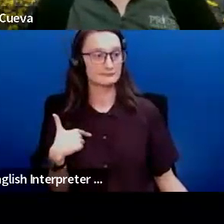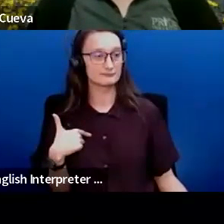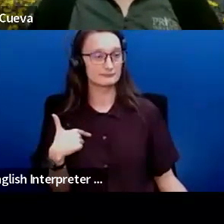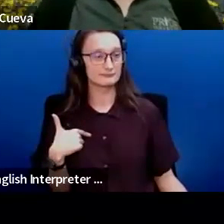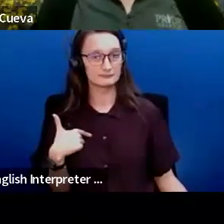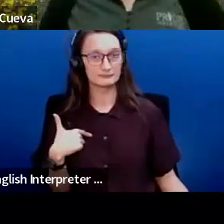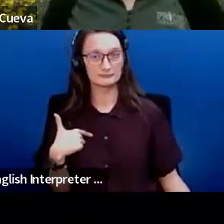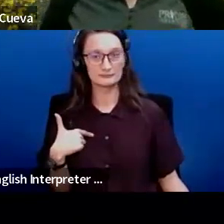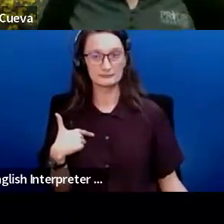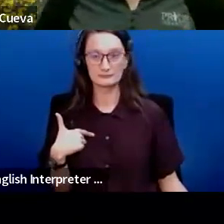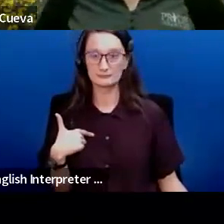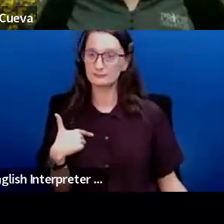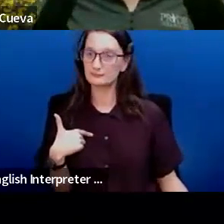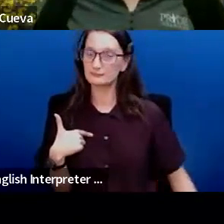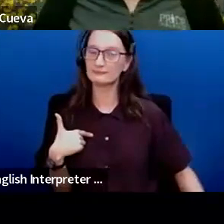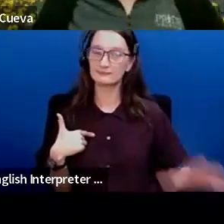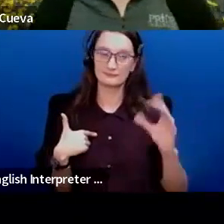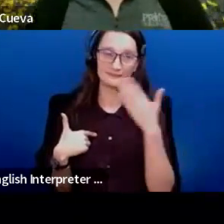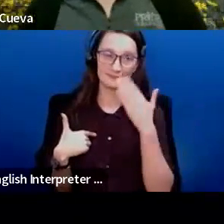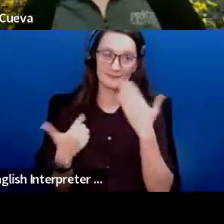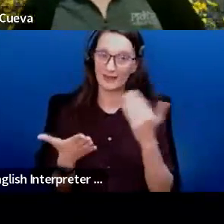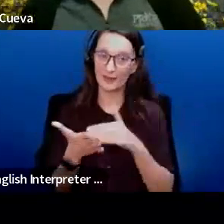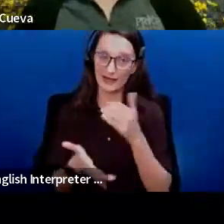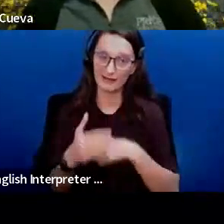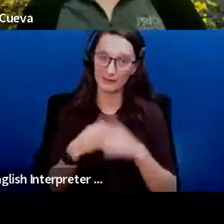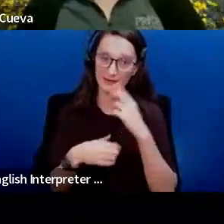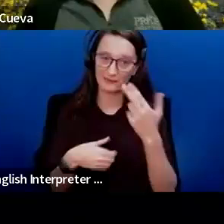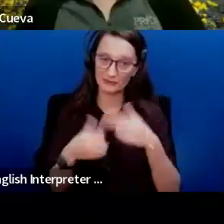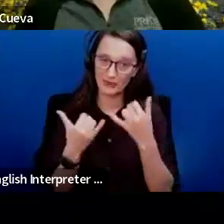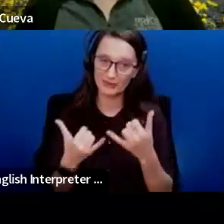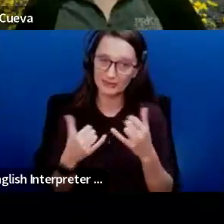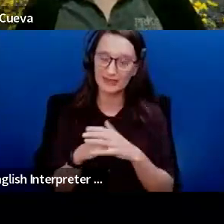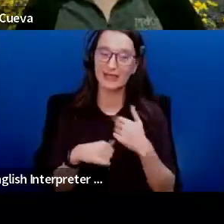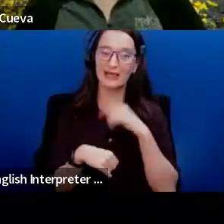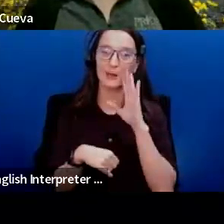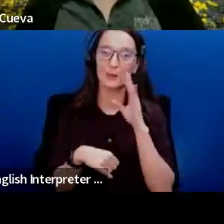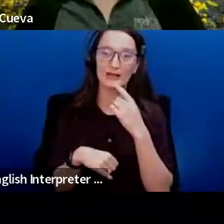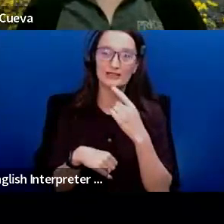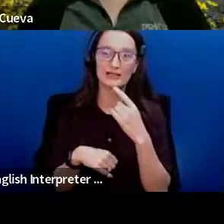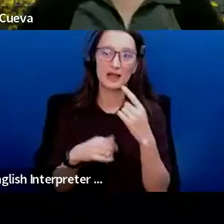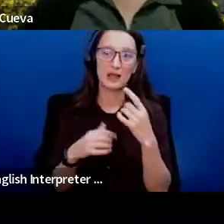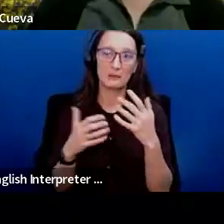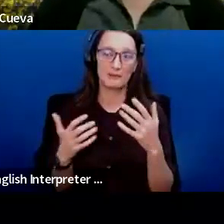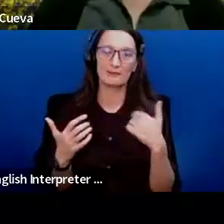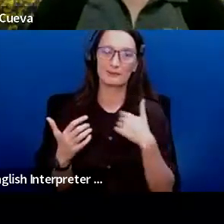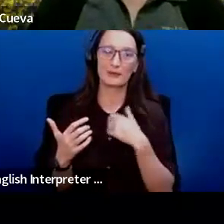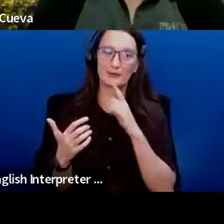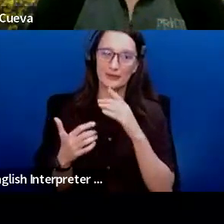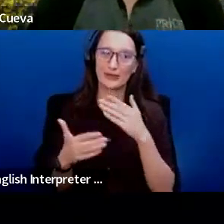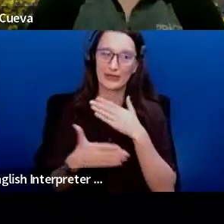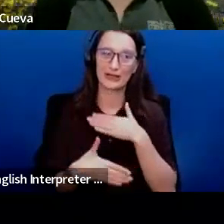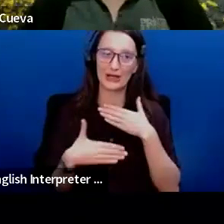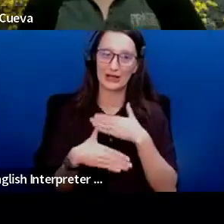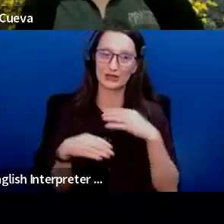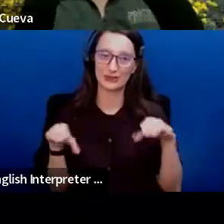All right. Well, and thank you again, everyone, for joining us today. I will say that you know, we certainly enjoy getting these